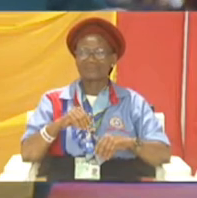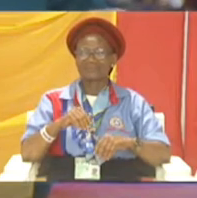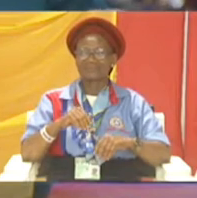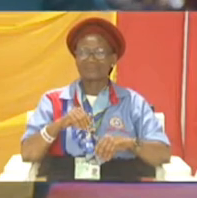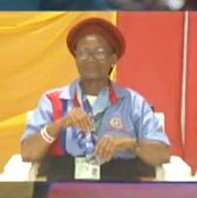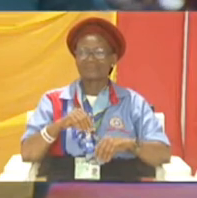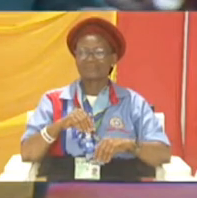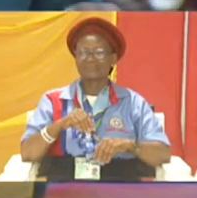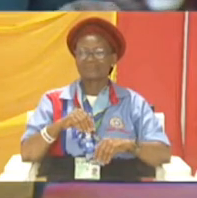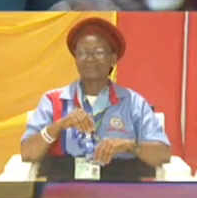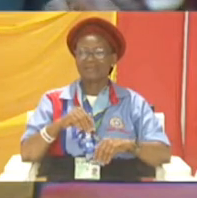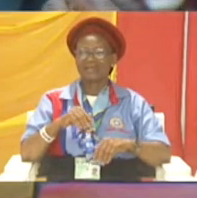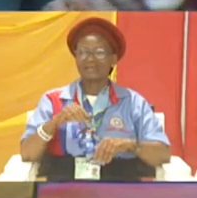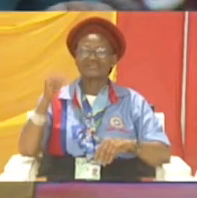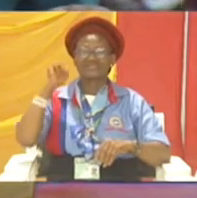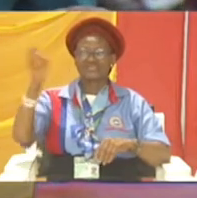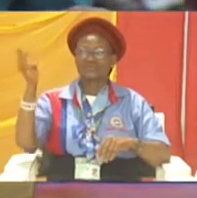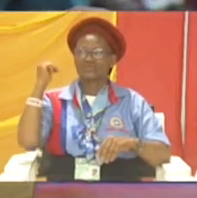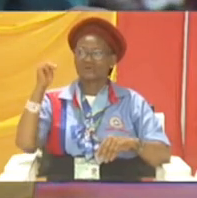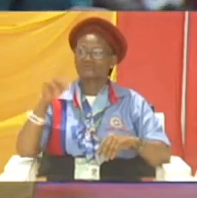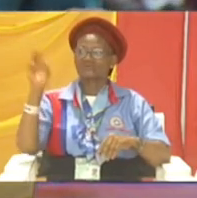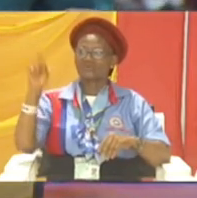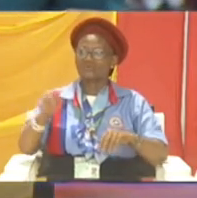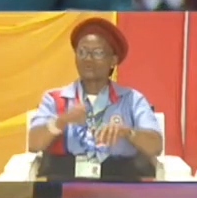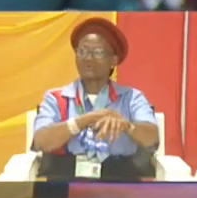She was no longer looking for a child.